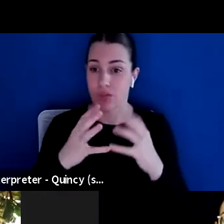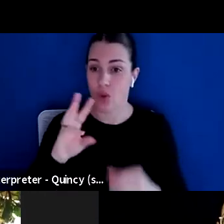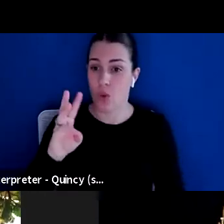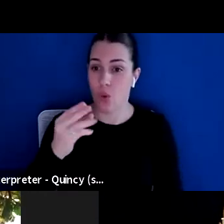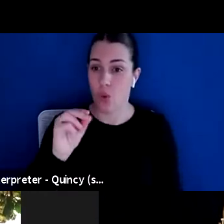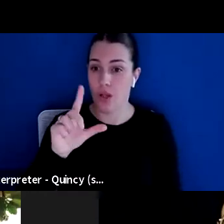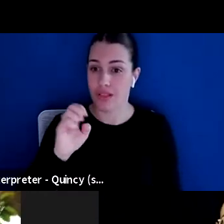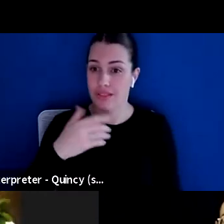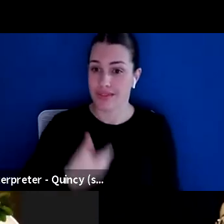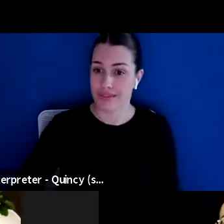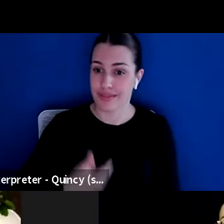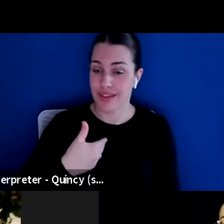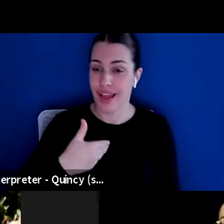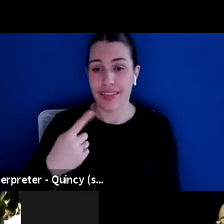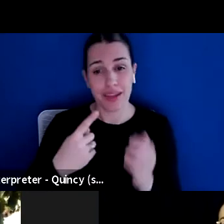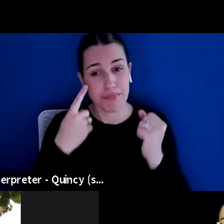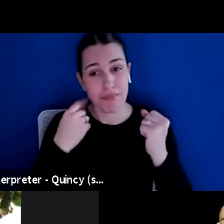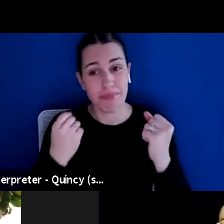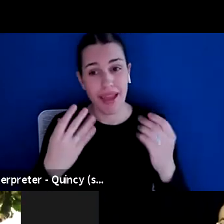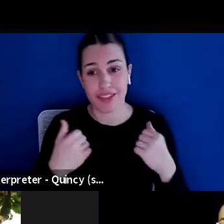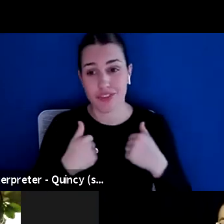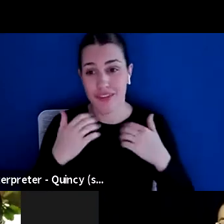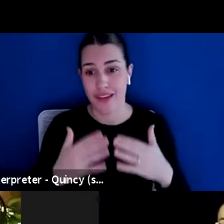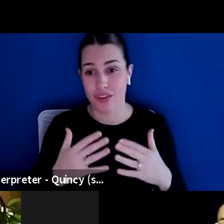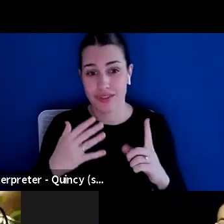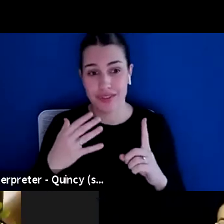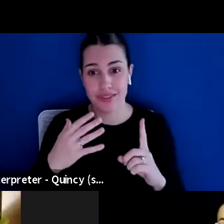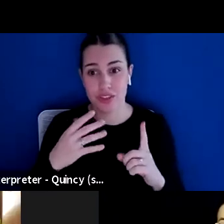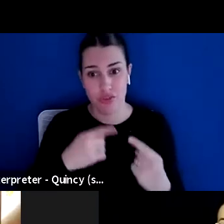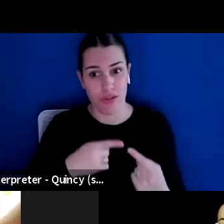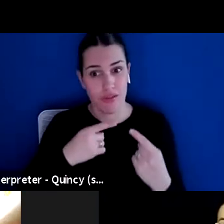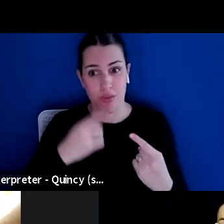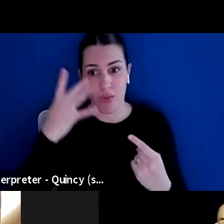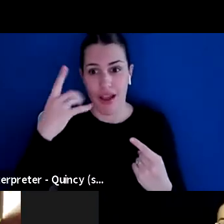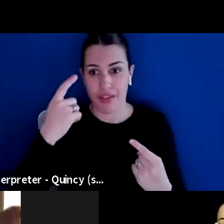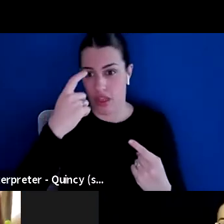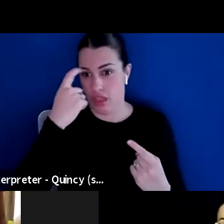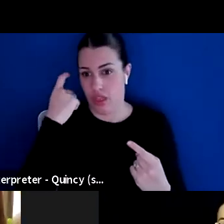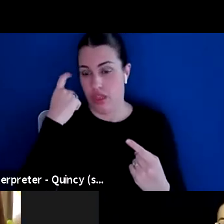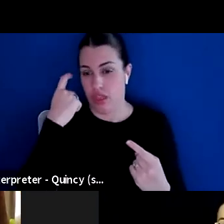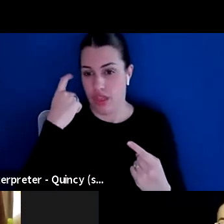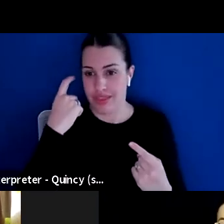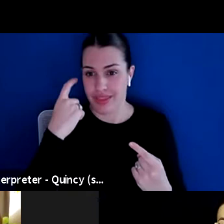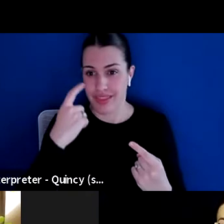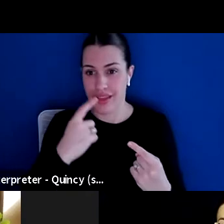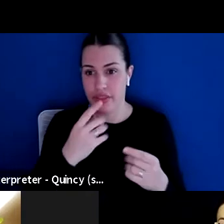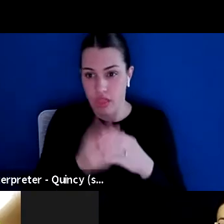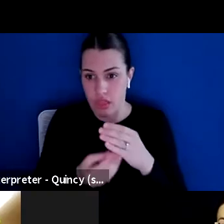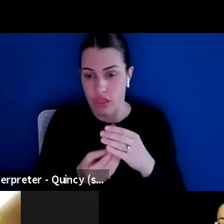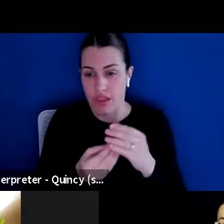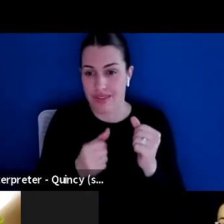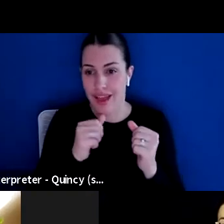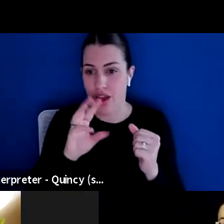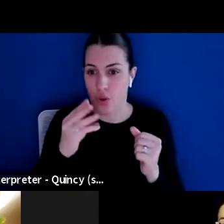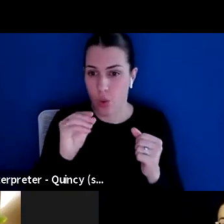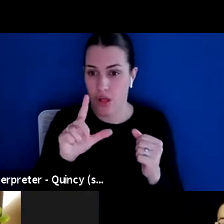struggle with, is feeling like because of the trauma they endured, they're somehow not whole or they're broken in some